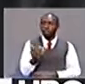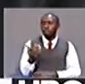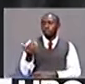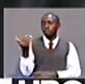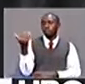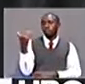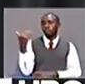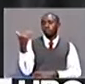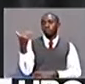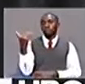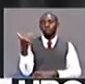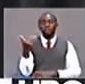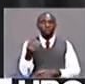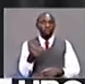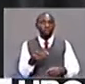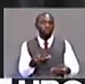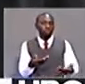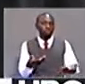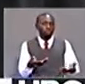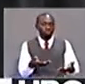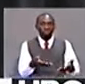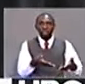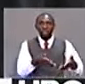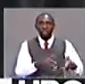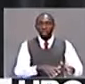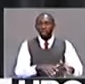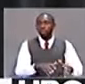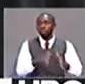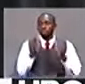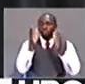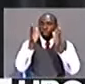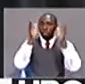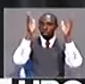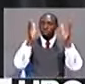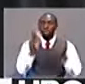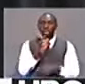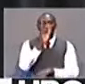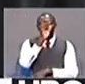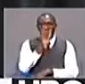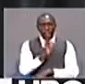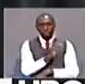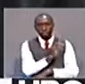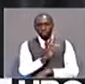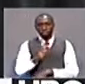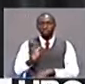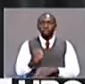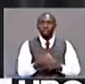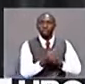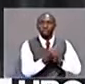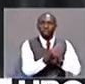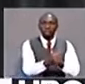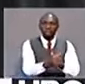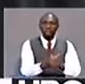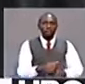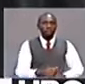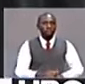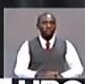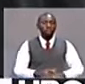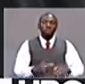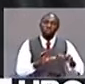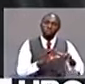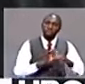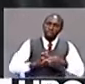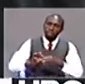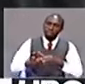was a religious leader who united all of us, regardless of our religious affiliations,